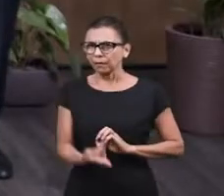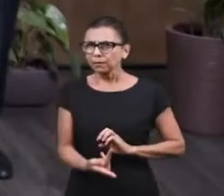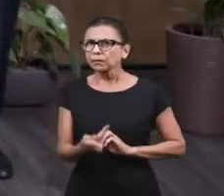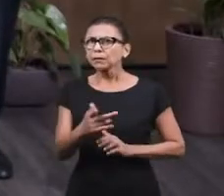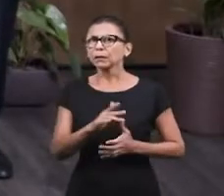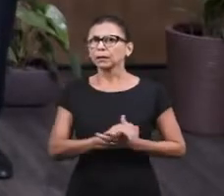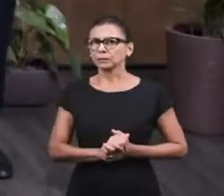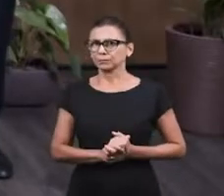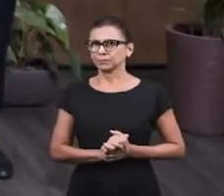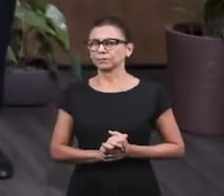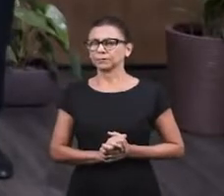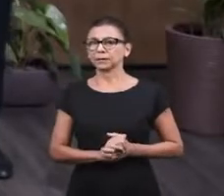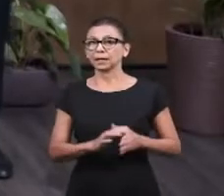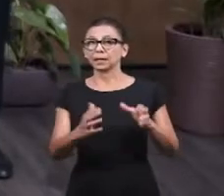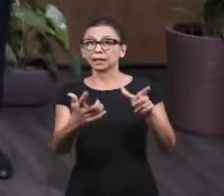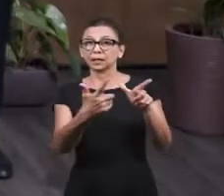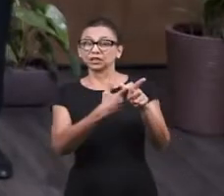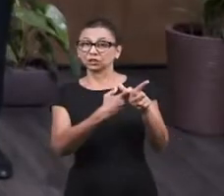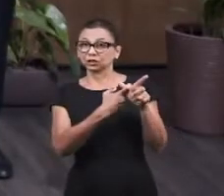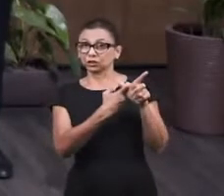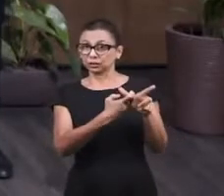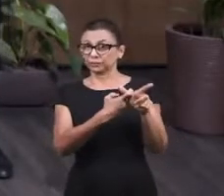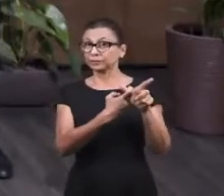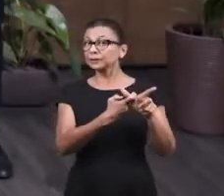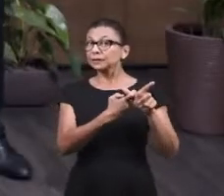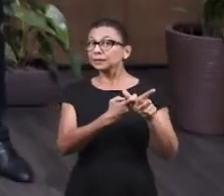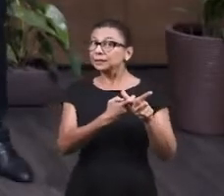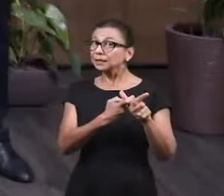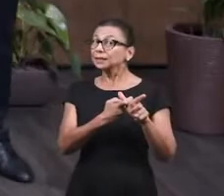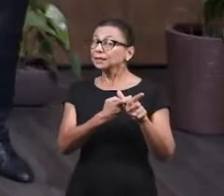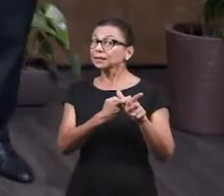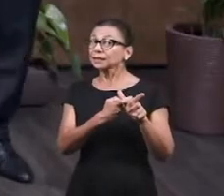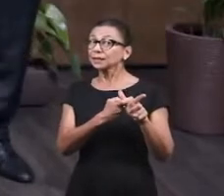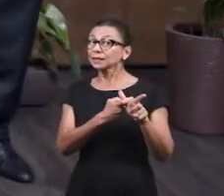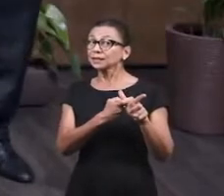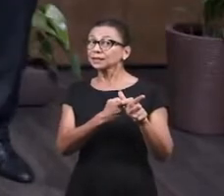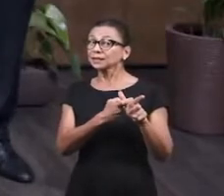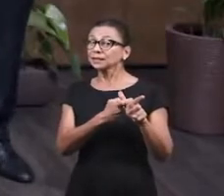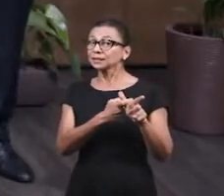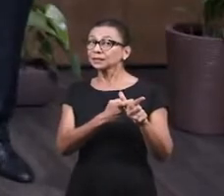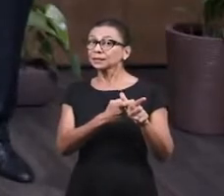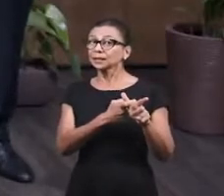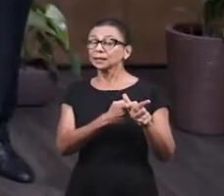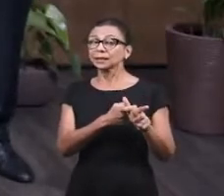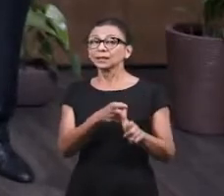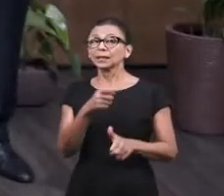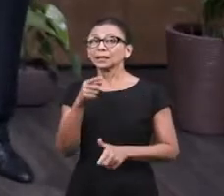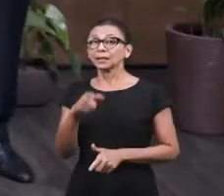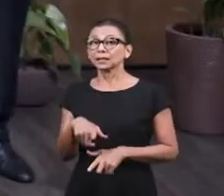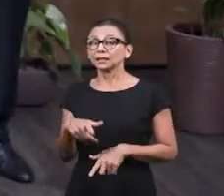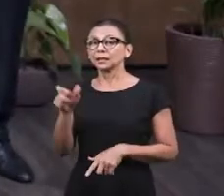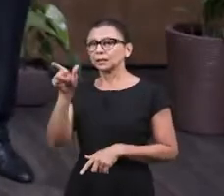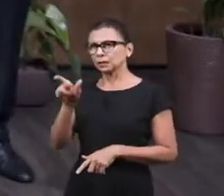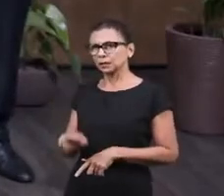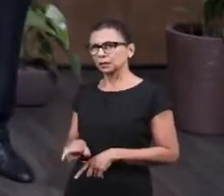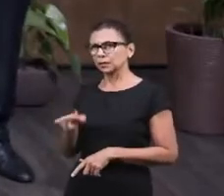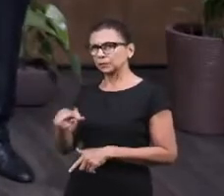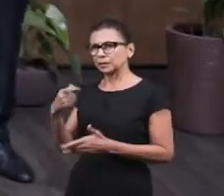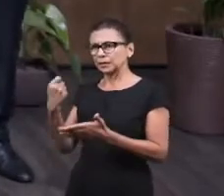paid truly is a debt the man would need to pay to